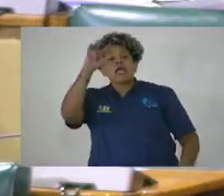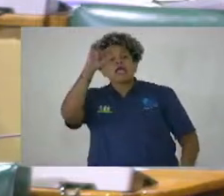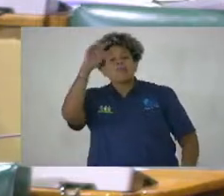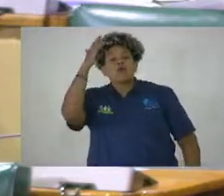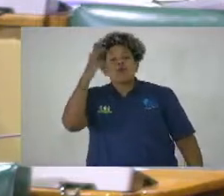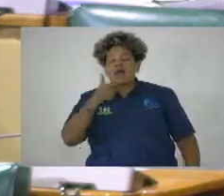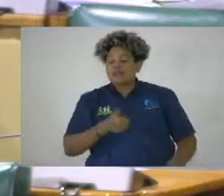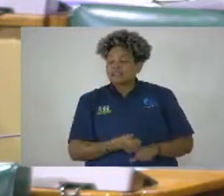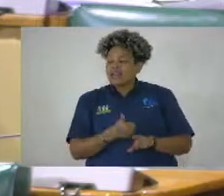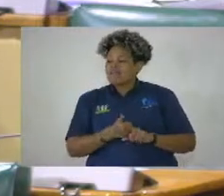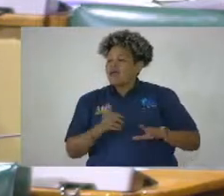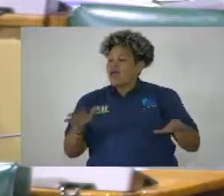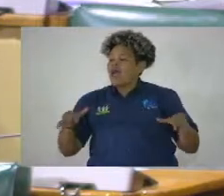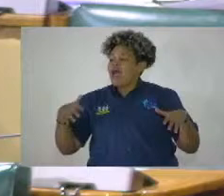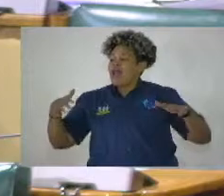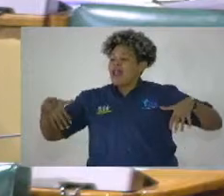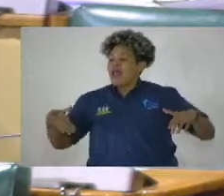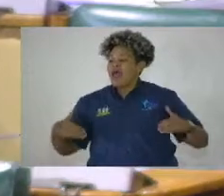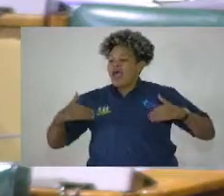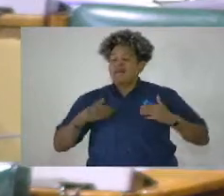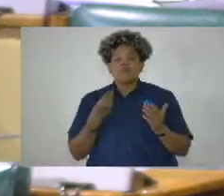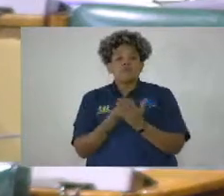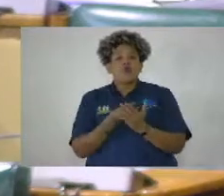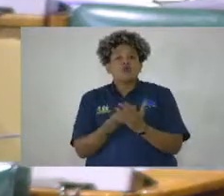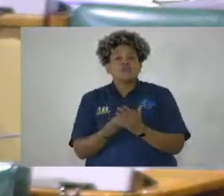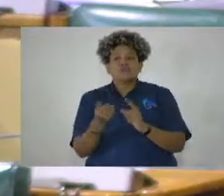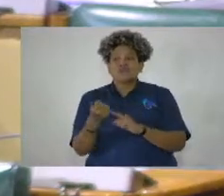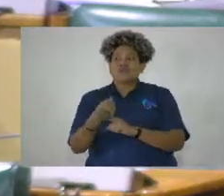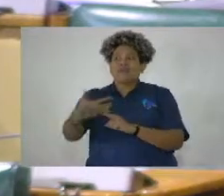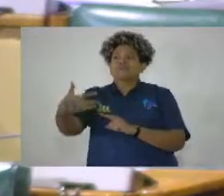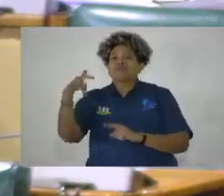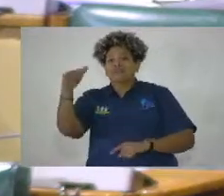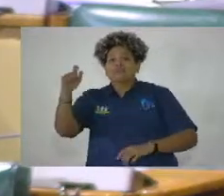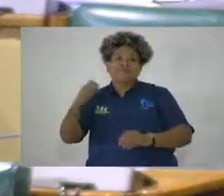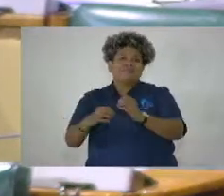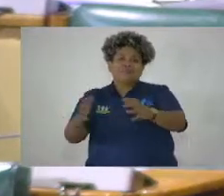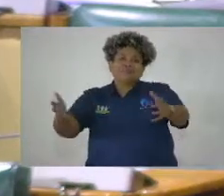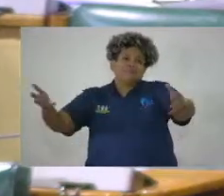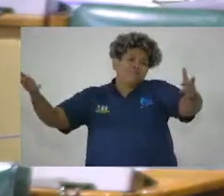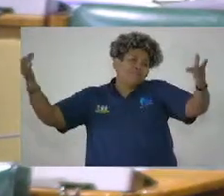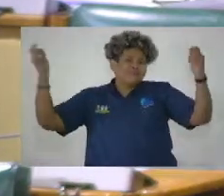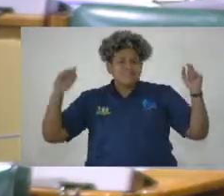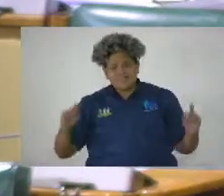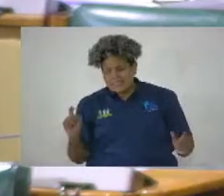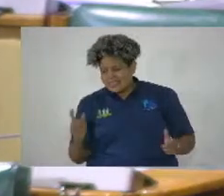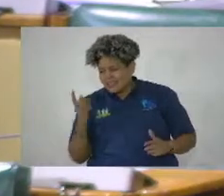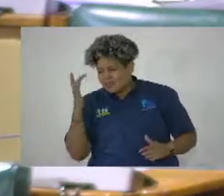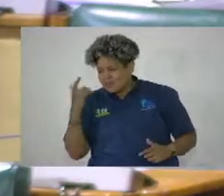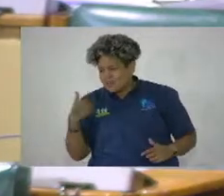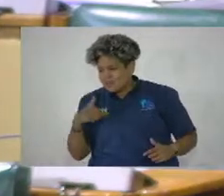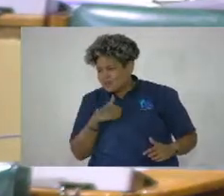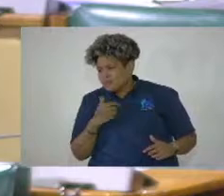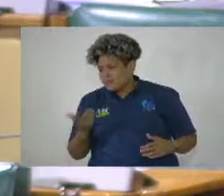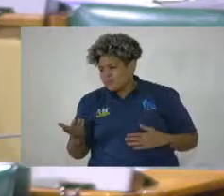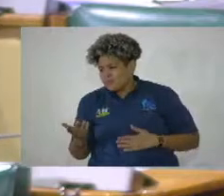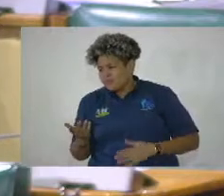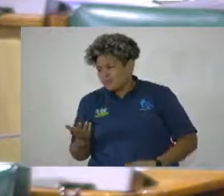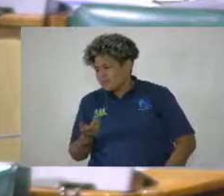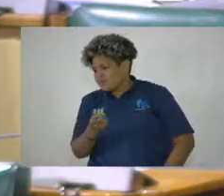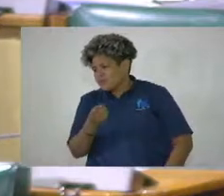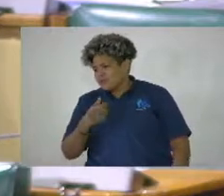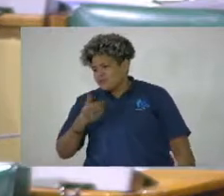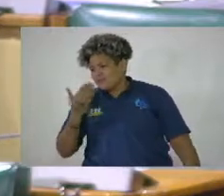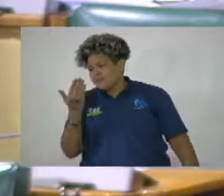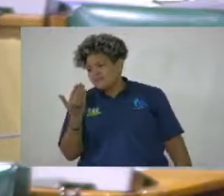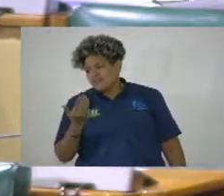because it didn't have the capital to expand it, right? Why should we, you know,